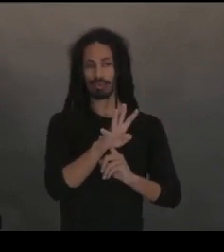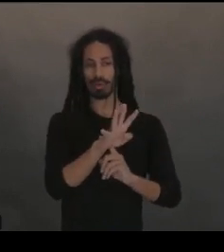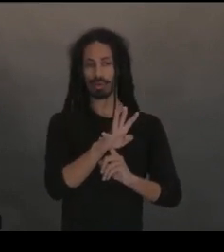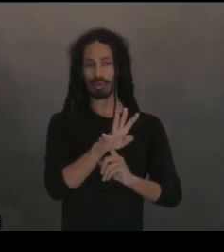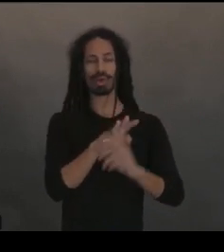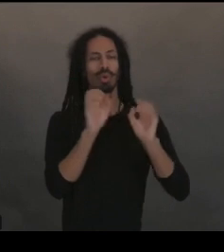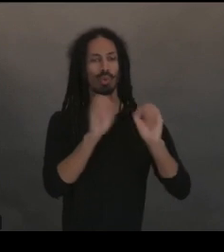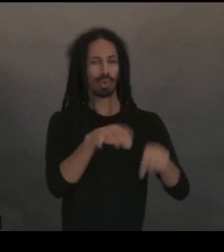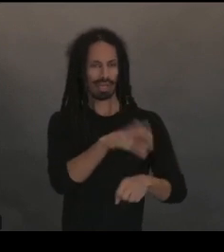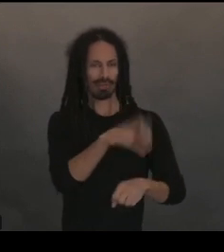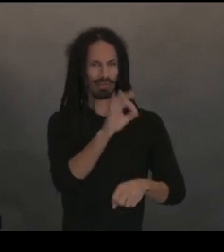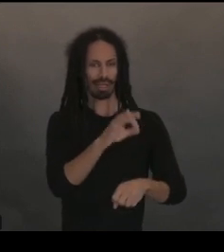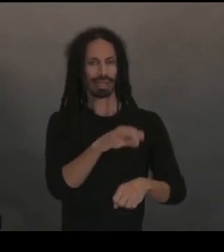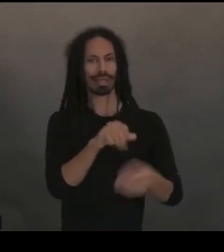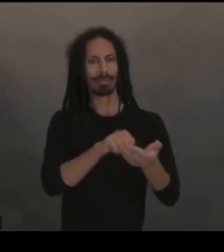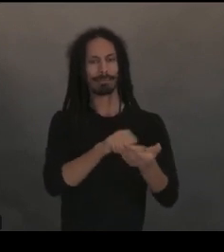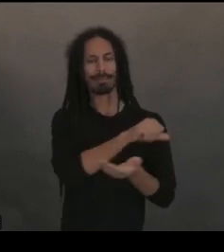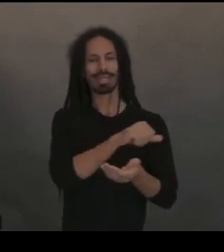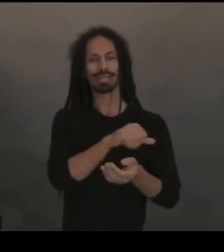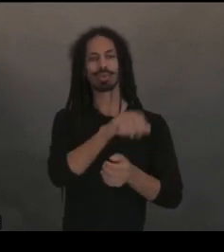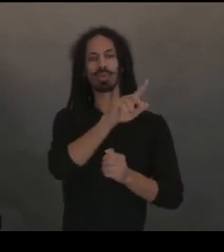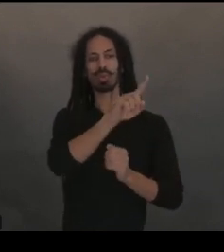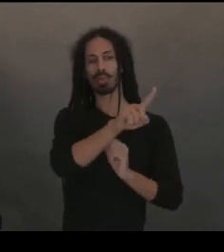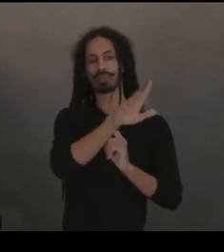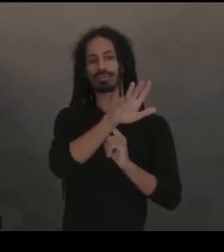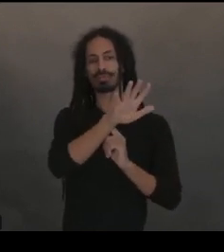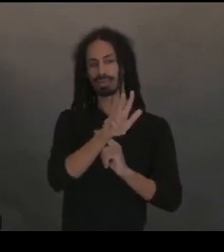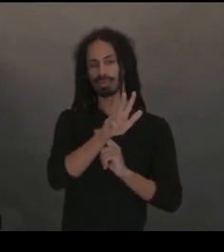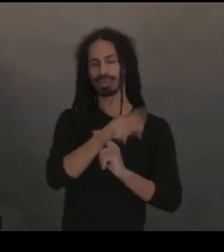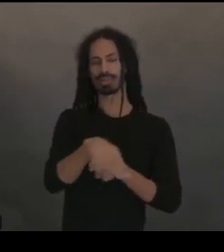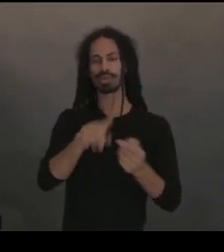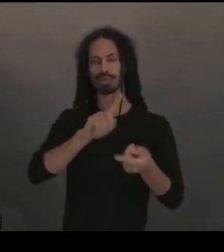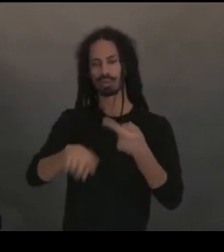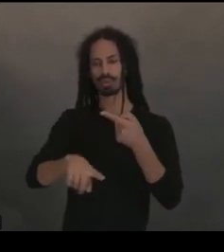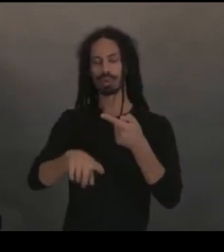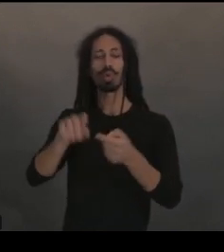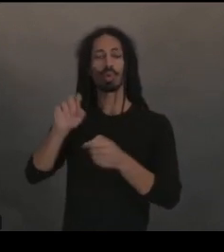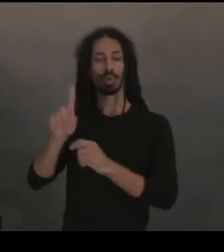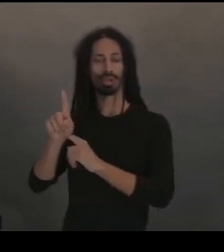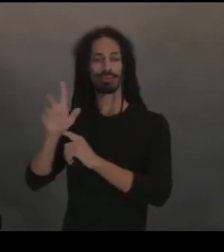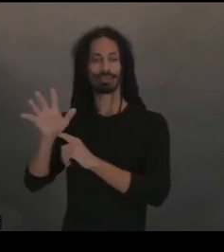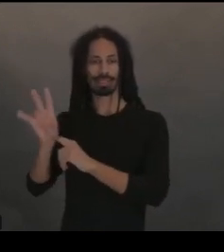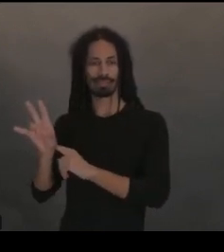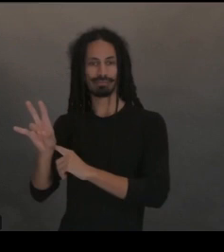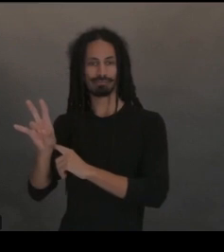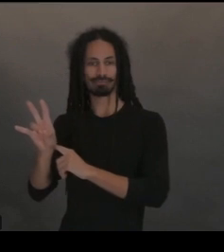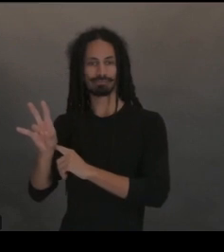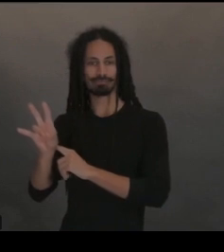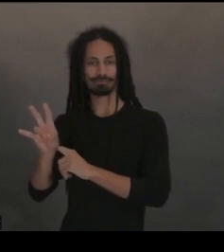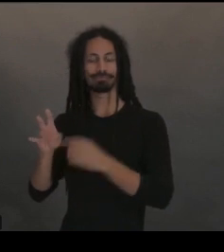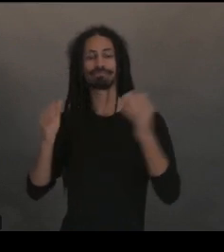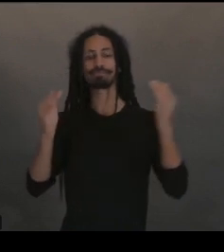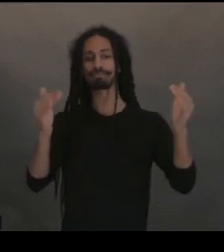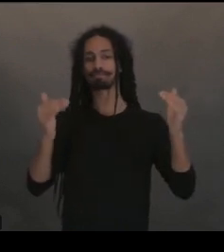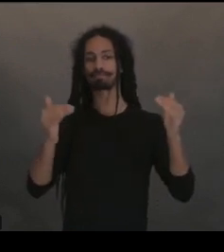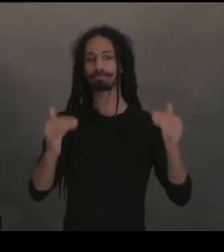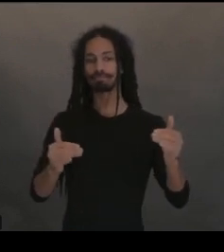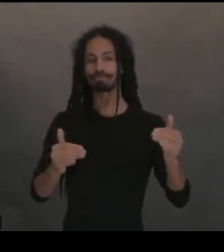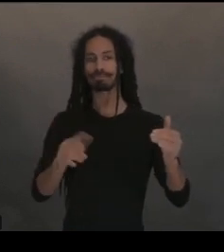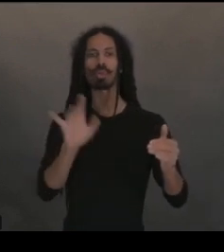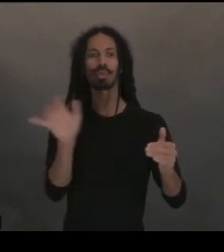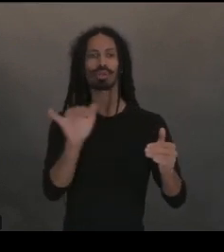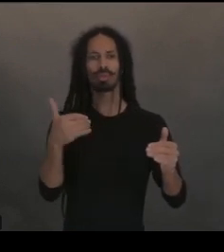pages 153 to 170. And then in addition to that, we also have a DOI